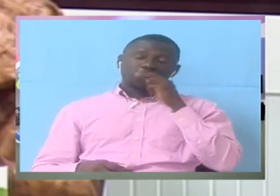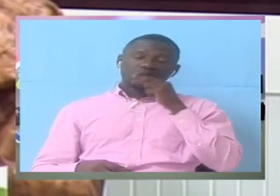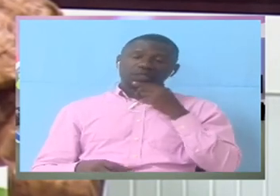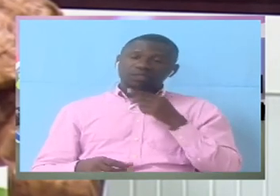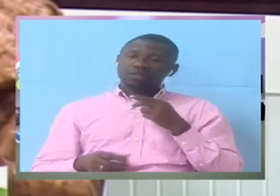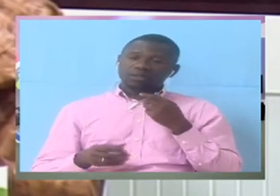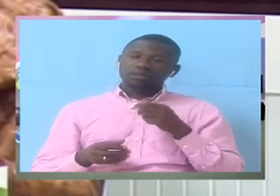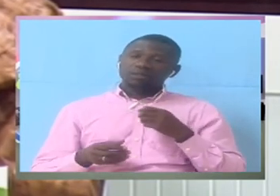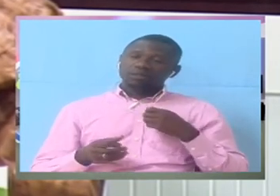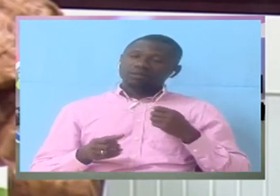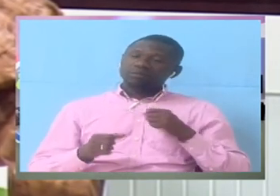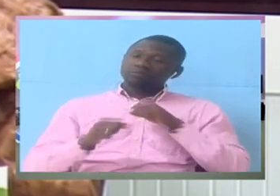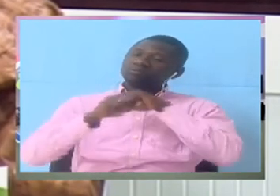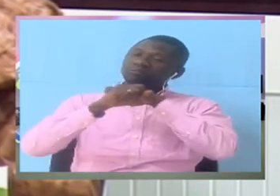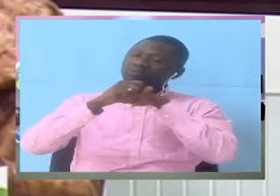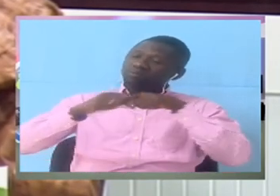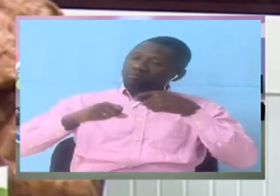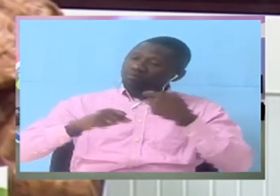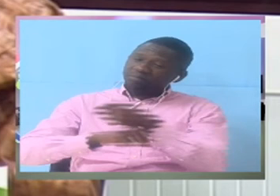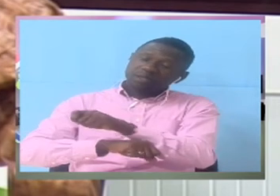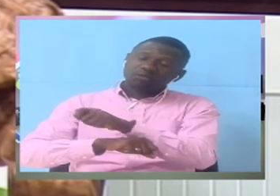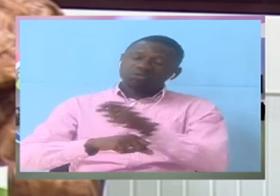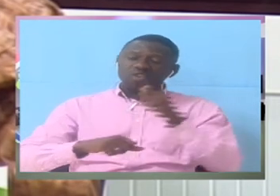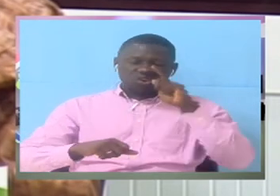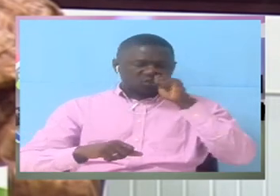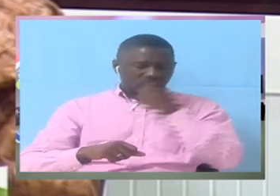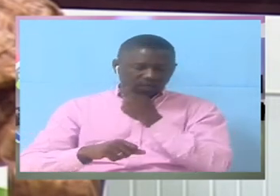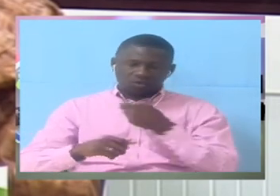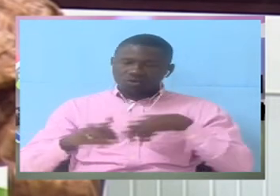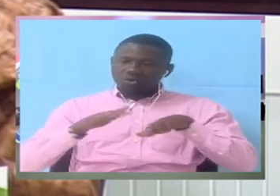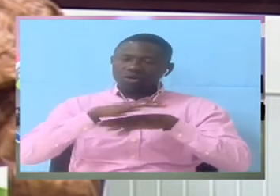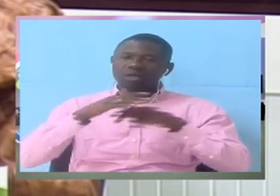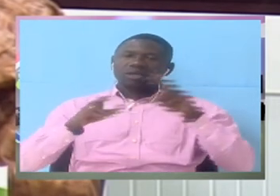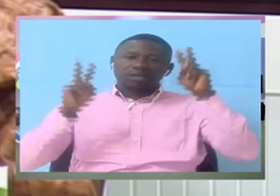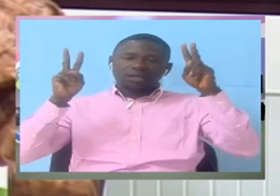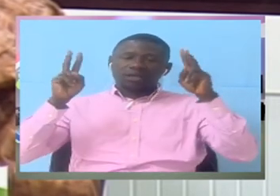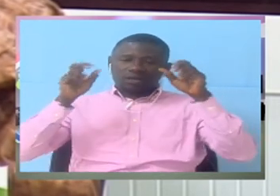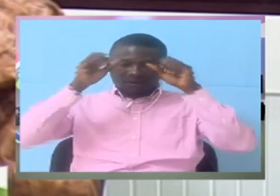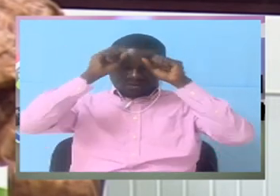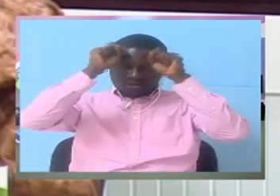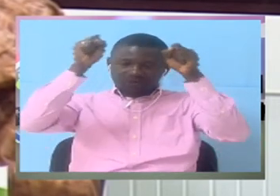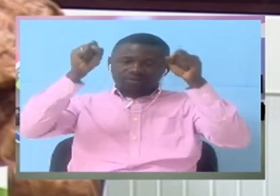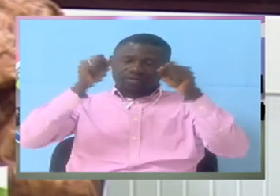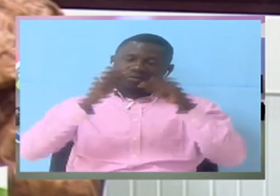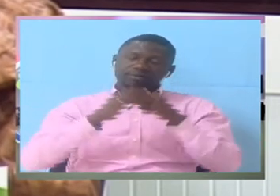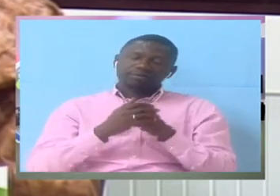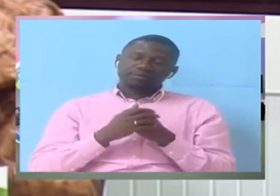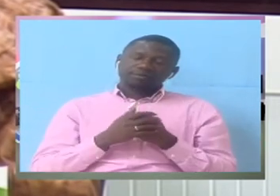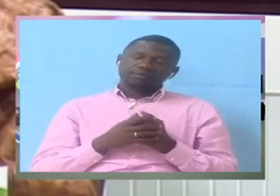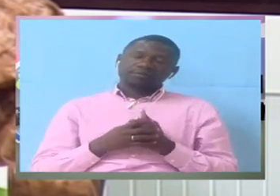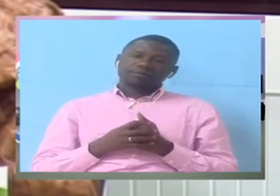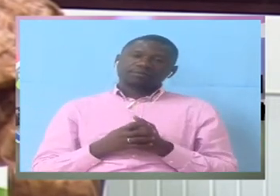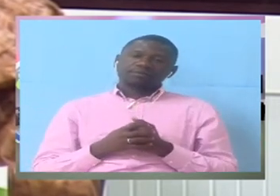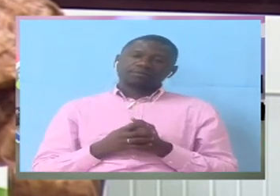first sentenced to death under ya jamela's government. That's June 20